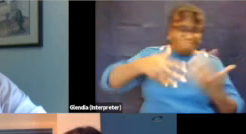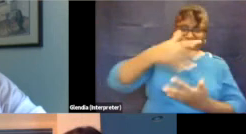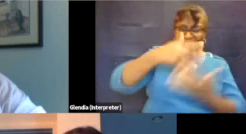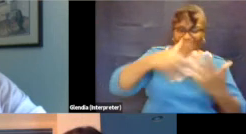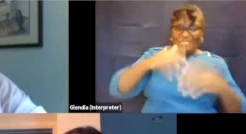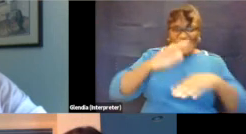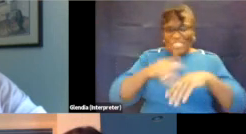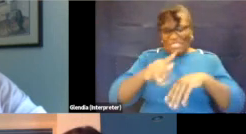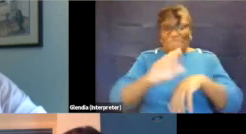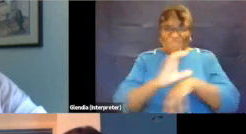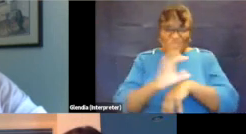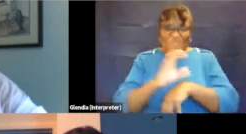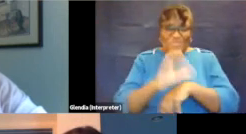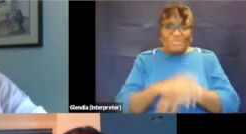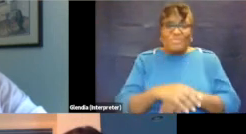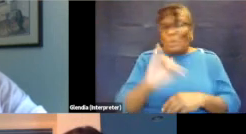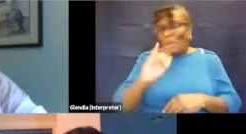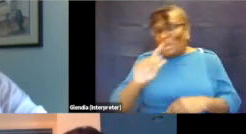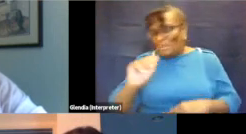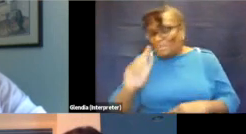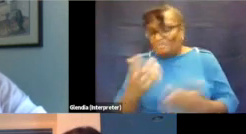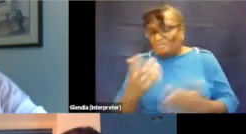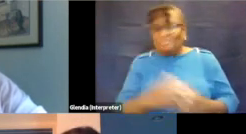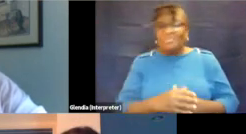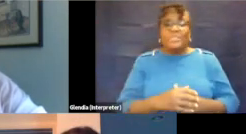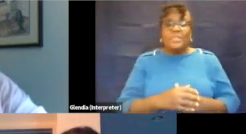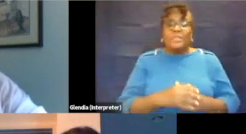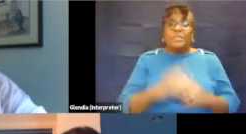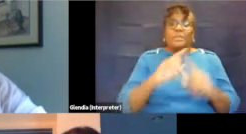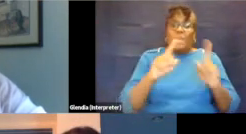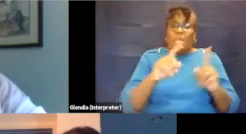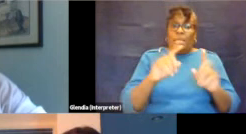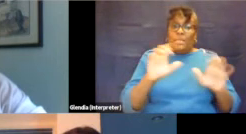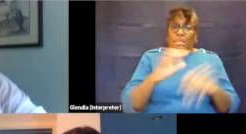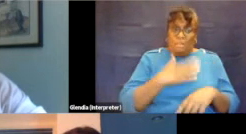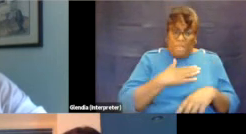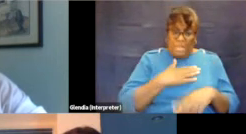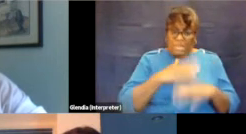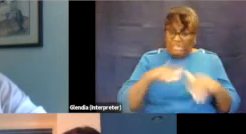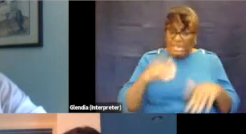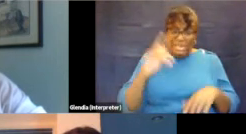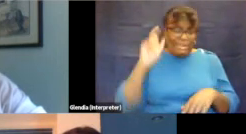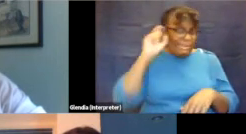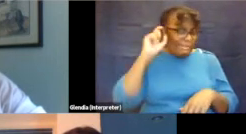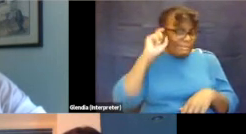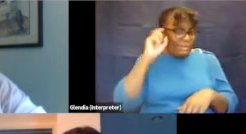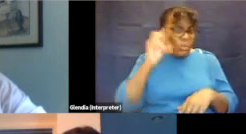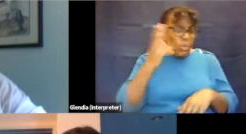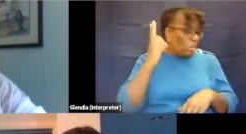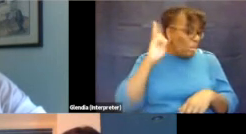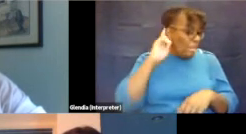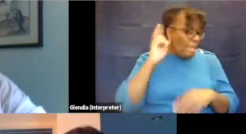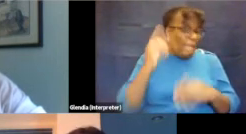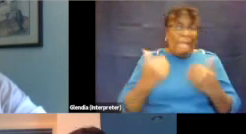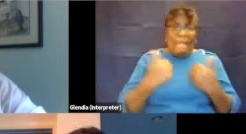child's hearing aid or cochlear implant manufacturer have support services? Phonak has a website called Hear Like Me, and it has all